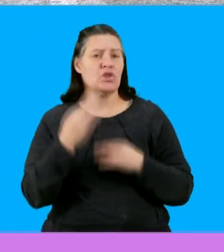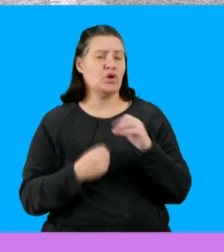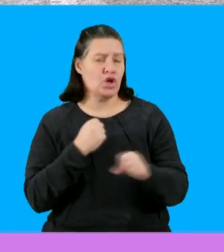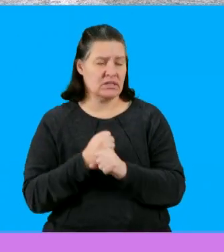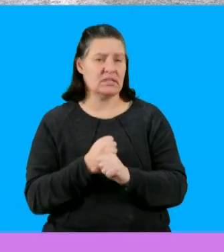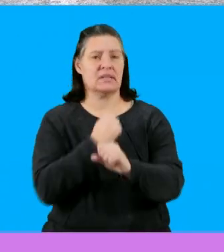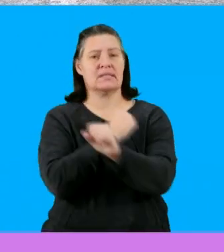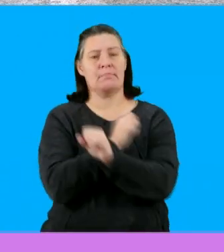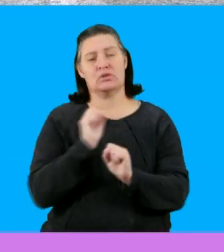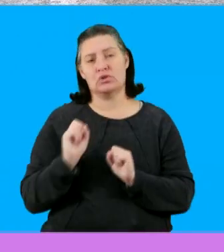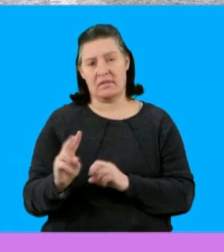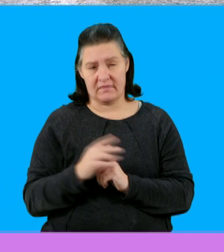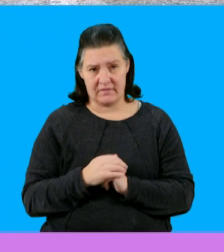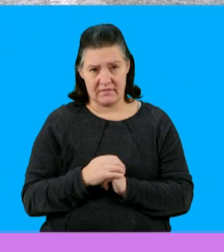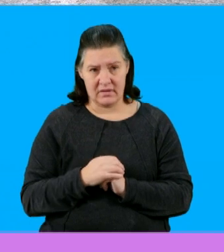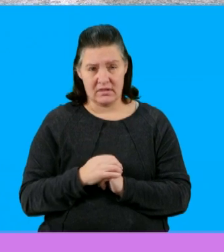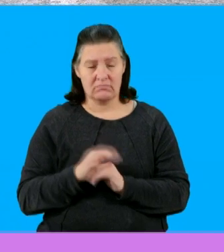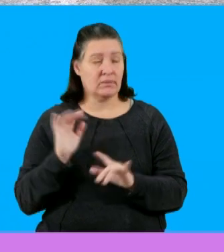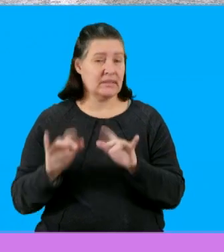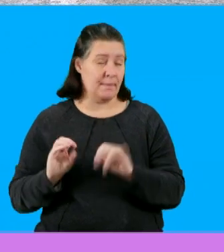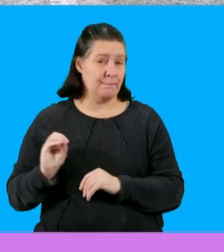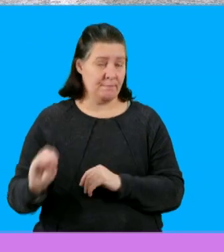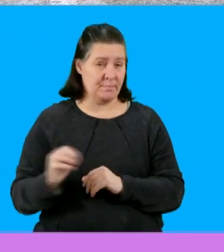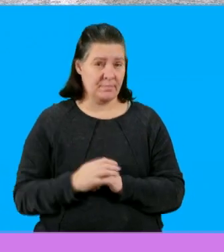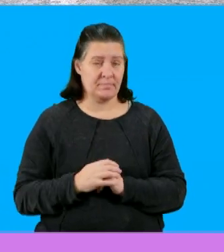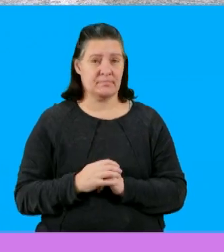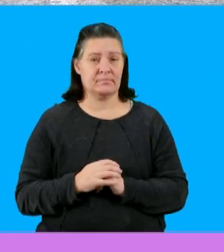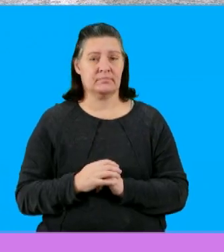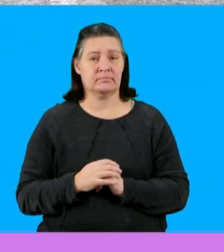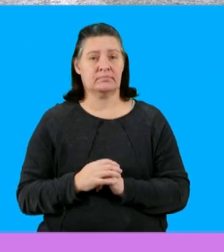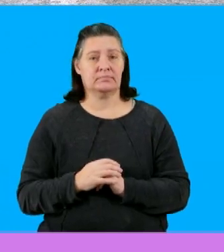3 years multiplied by 12. So let's type that in.